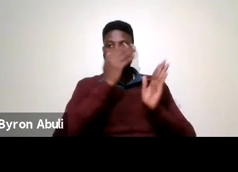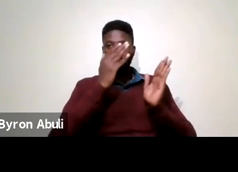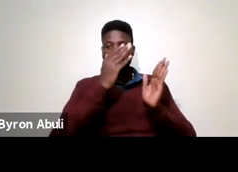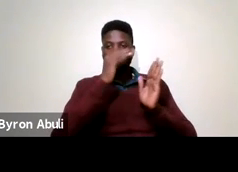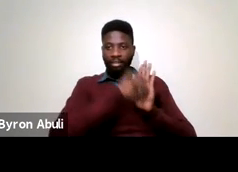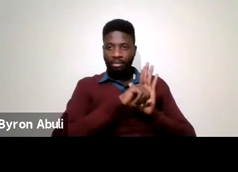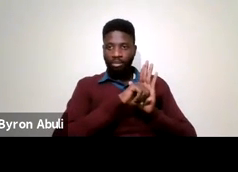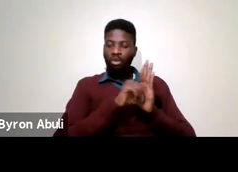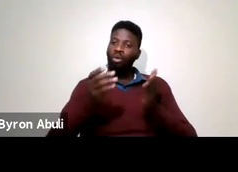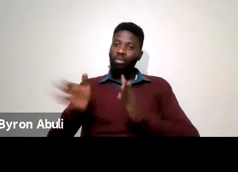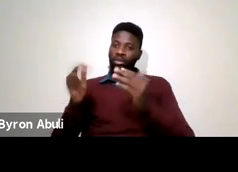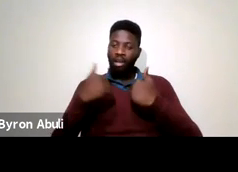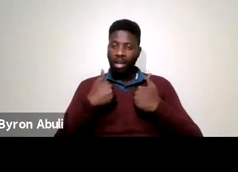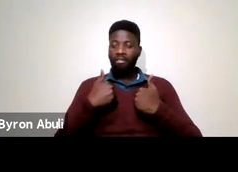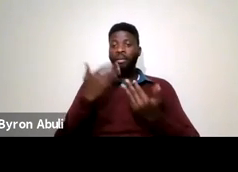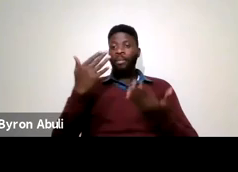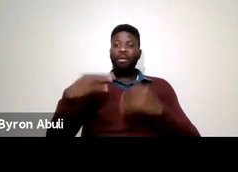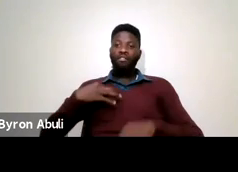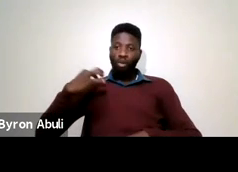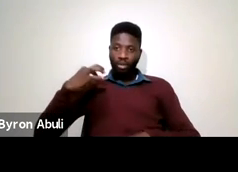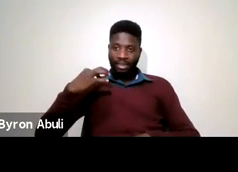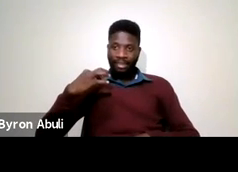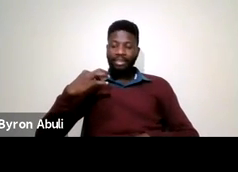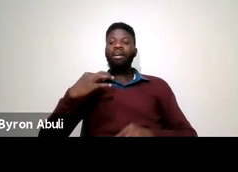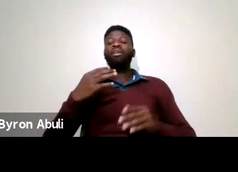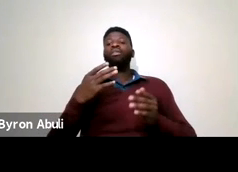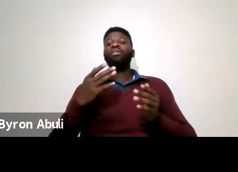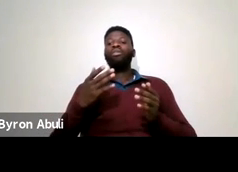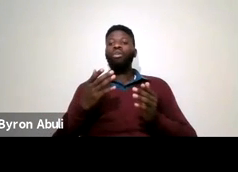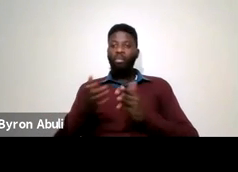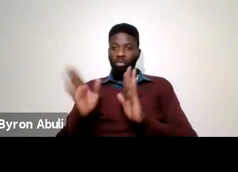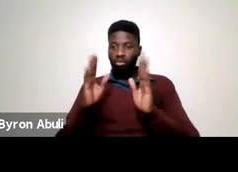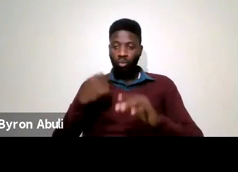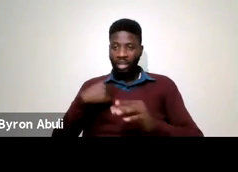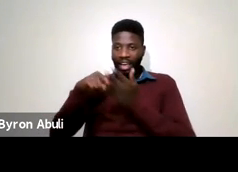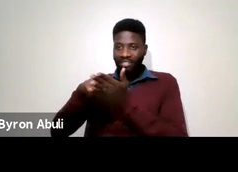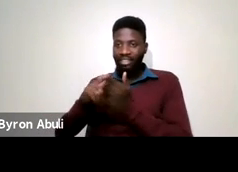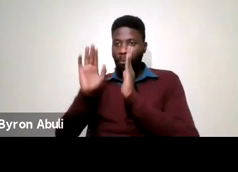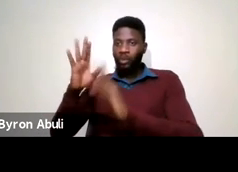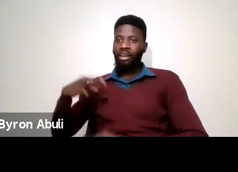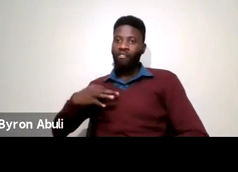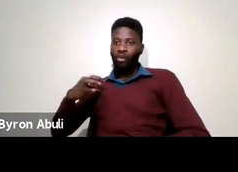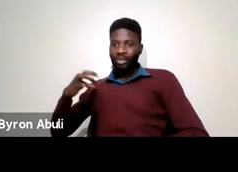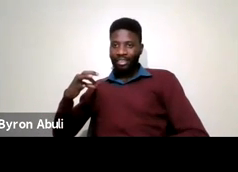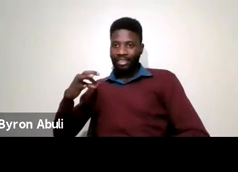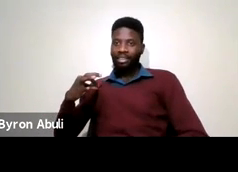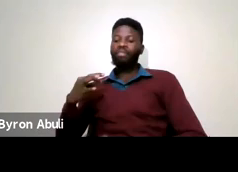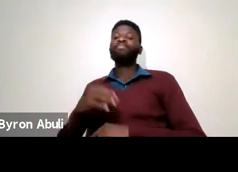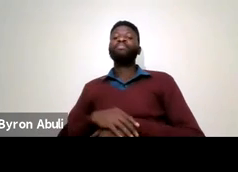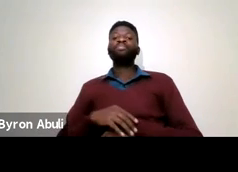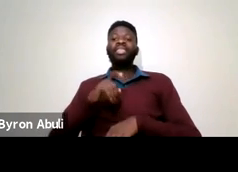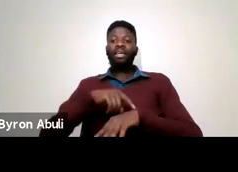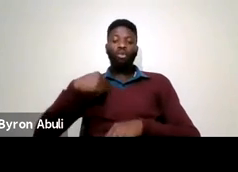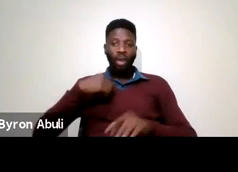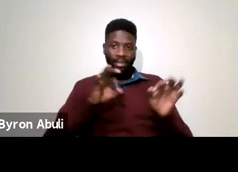have to be in volunteer opportunities as we emphasize the importance of volunteerism. As we do that, we'll want to see why is it important